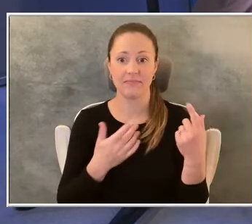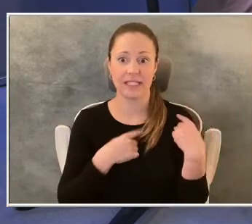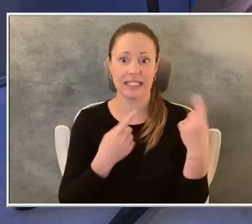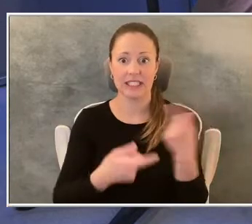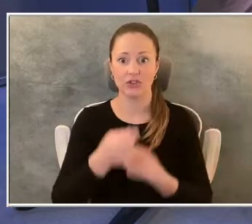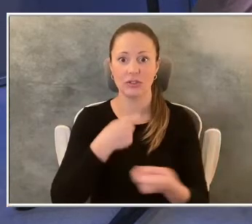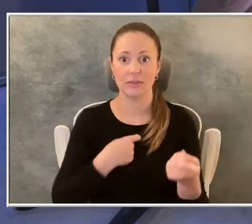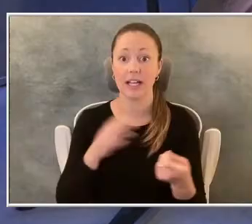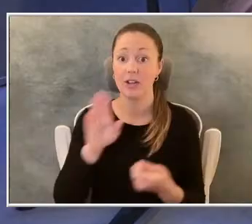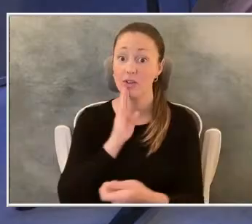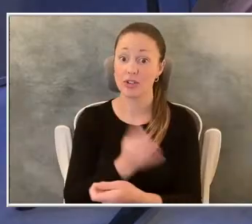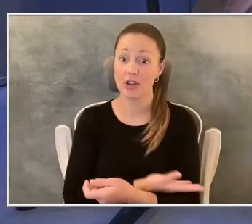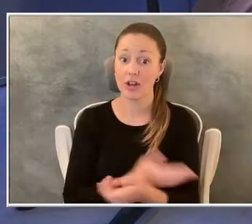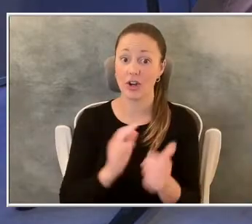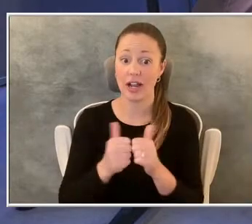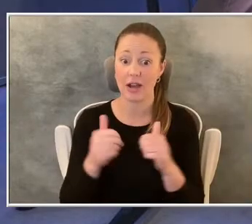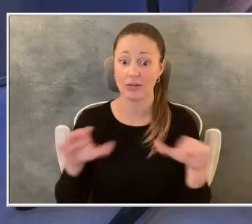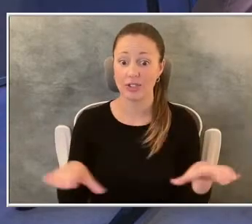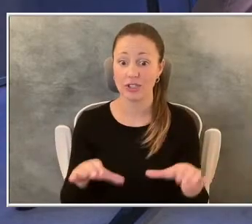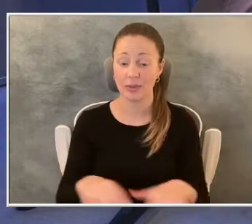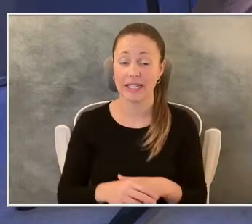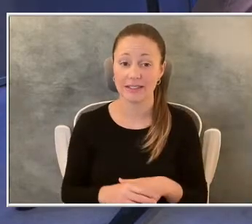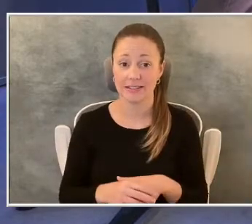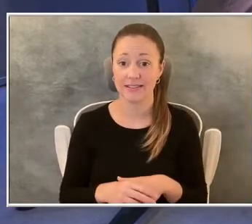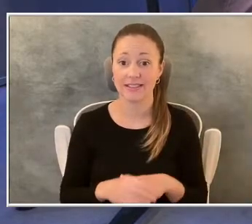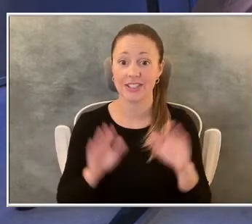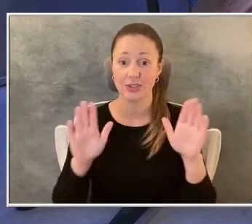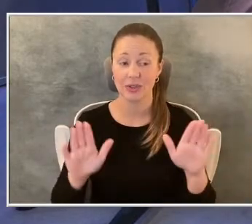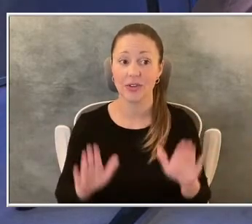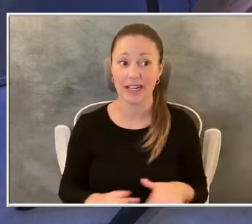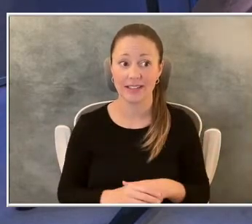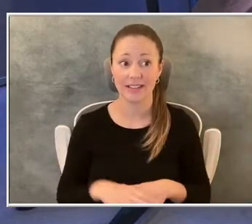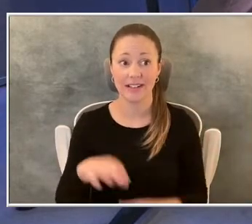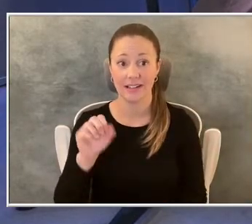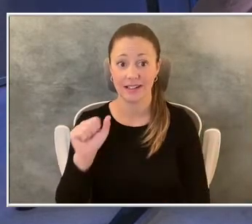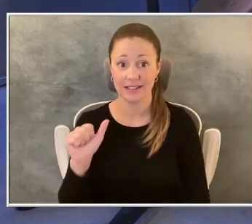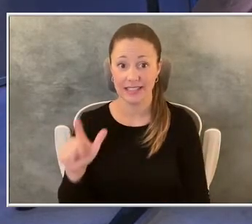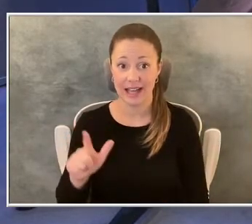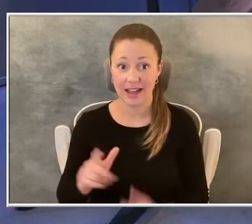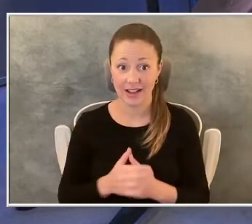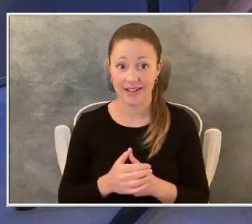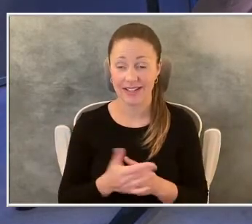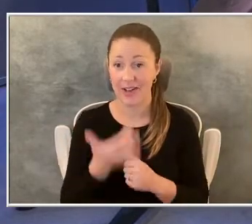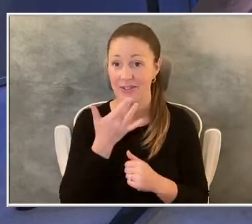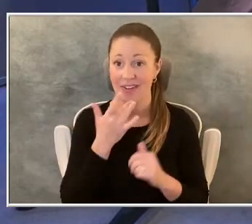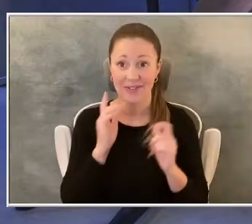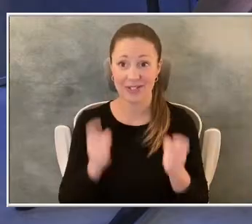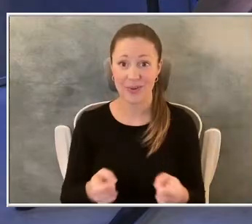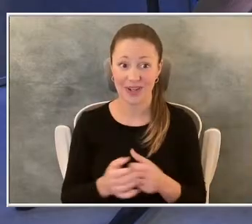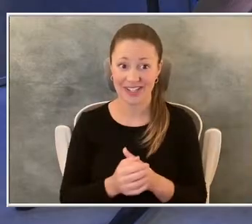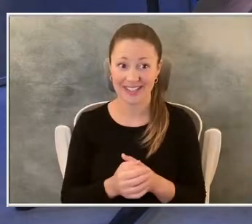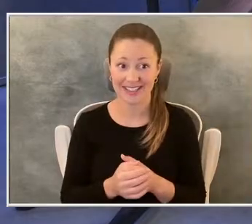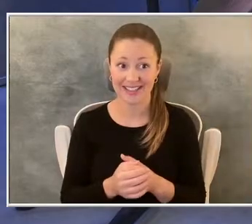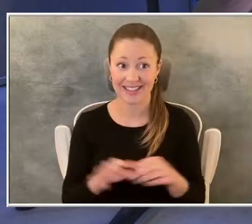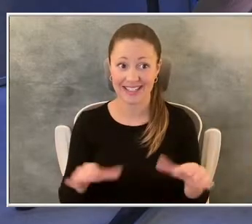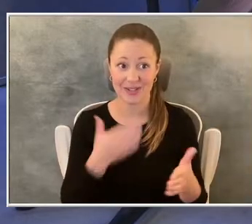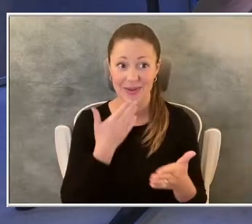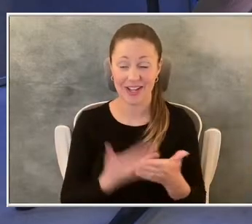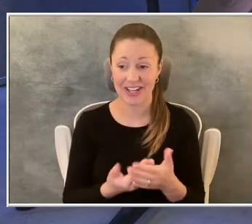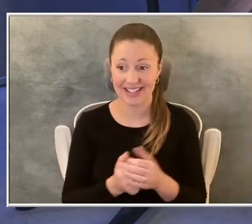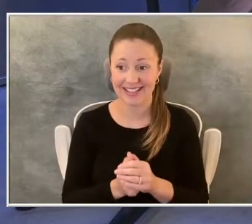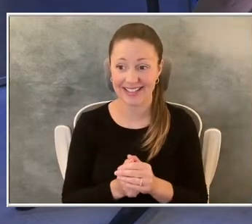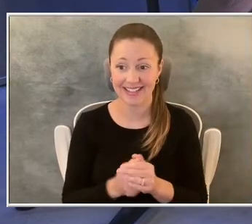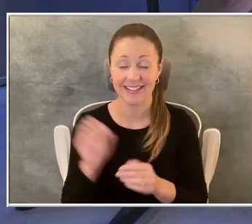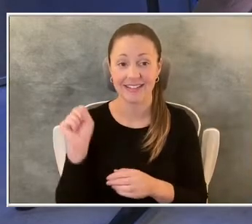doing fantastic. I love her. Good. And Sal, our donor, Excellent. our Doing favorite great. donor. That's right. He's doing good? Number one son's doing